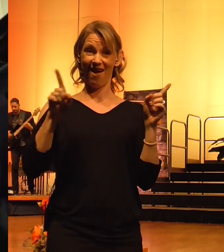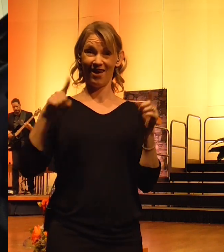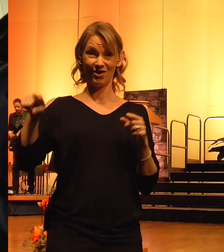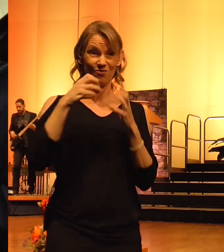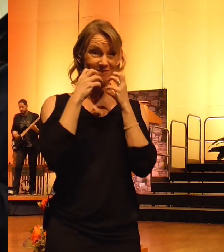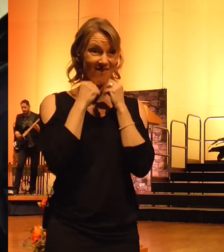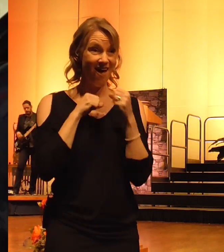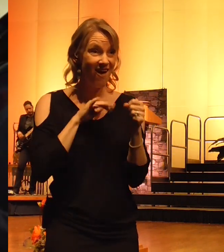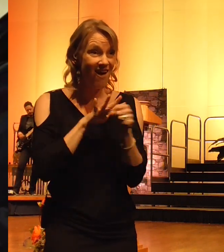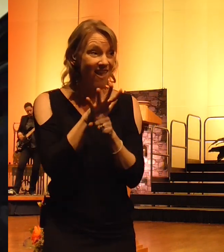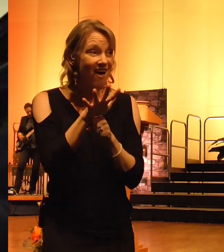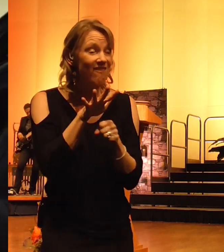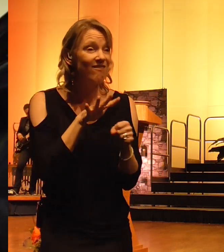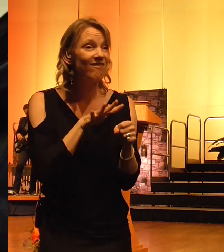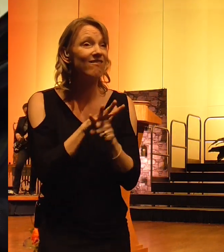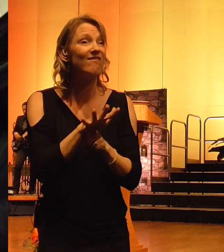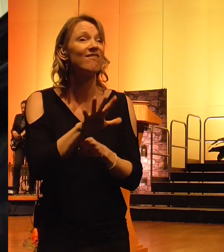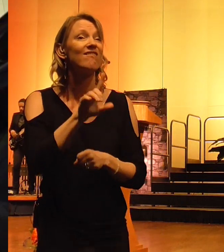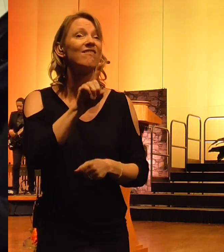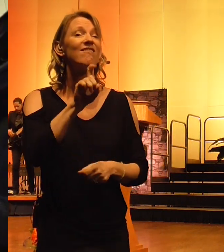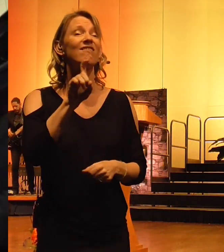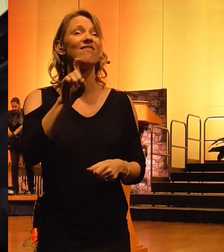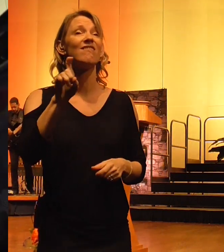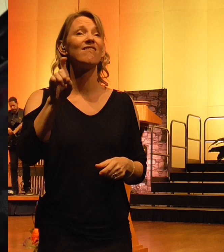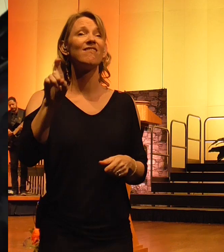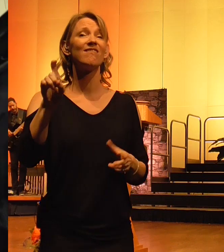But do you care enough?